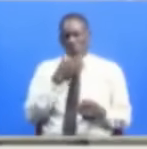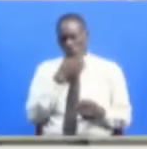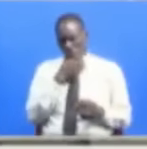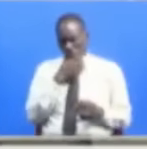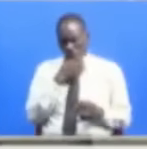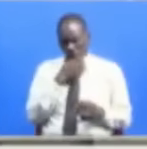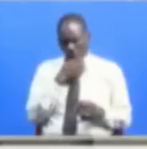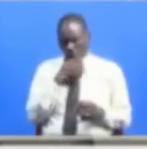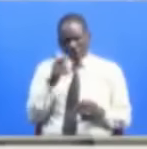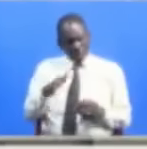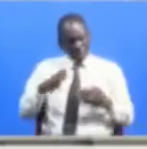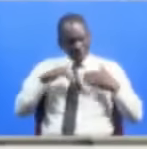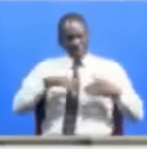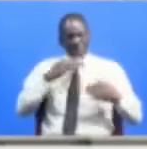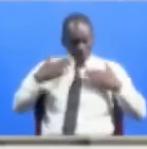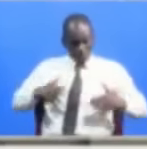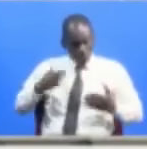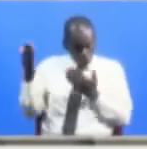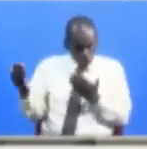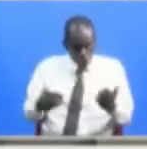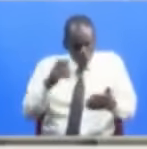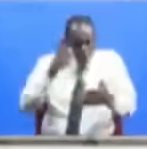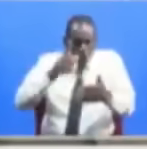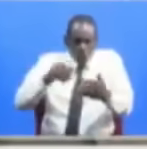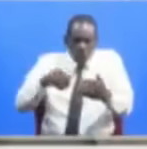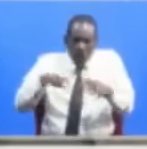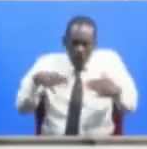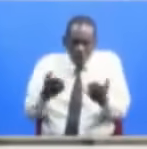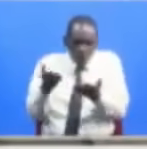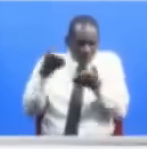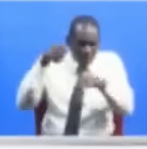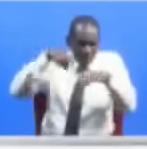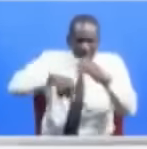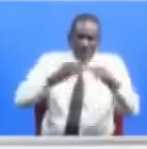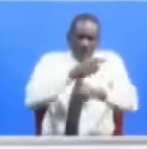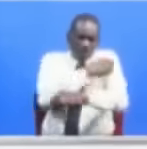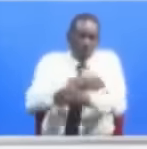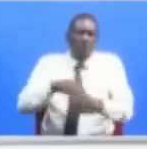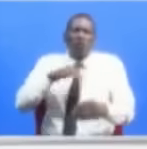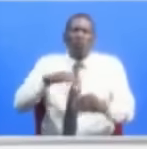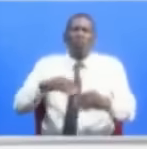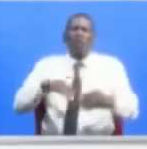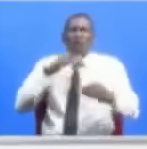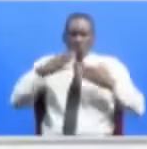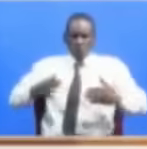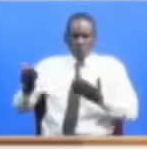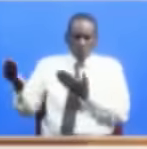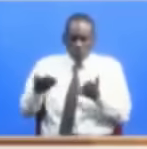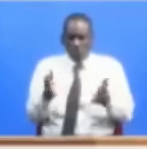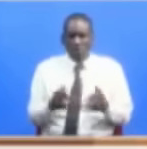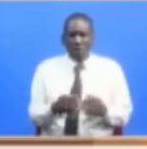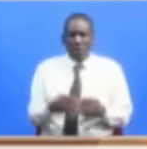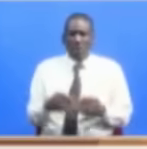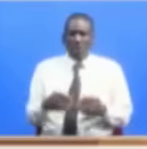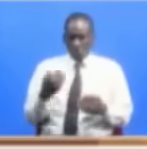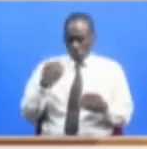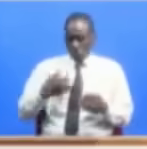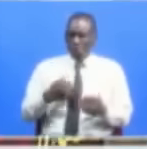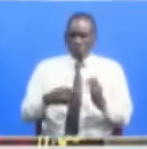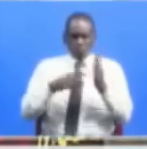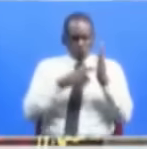mwili ililetwa na nini mpaka ndani ya hospitali. The autopsy report indicates he died